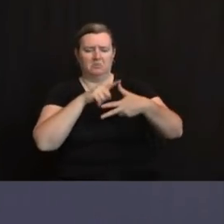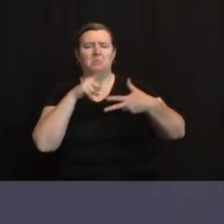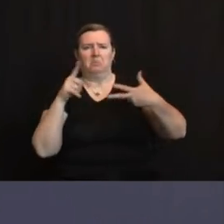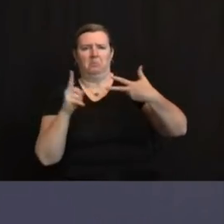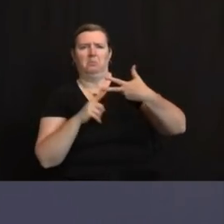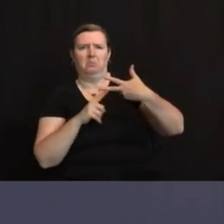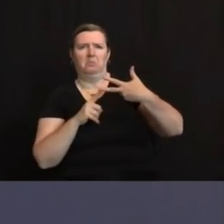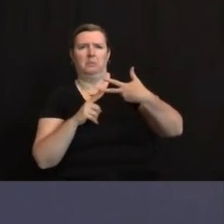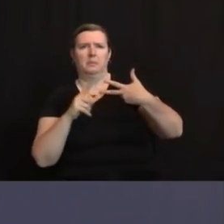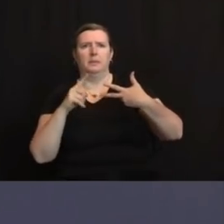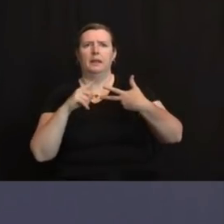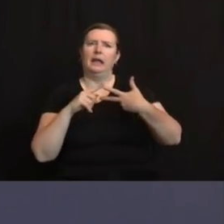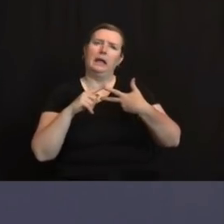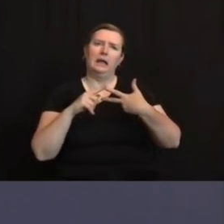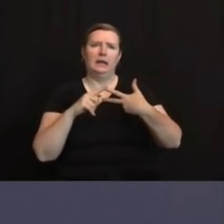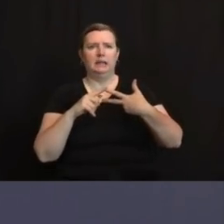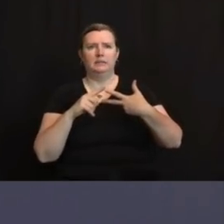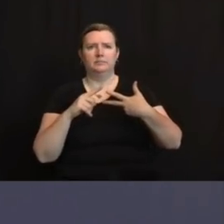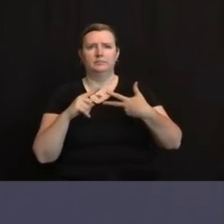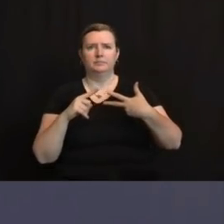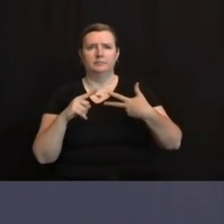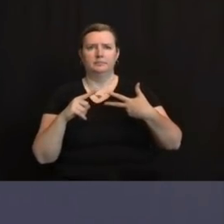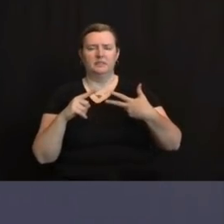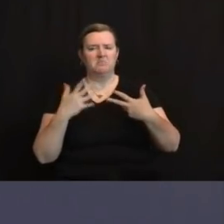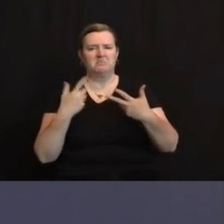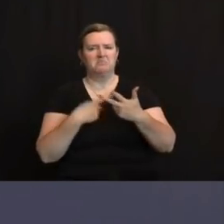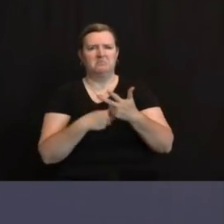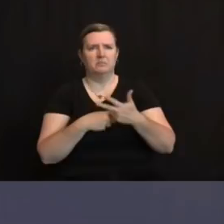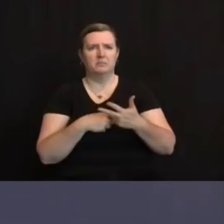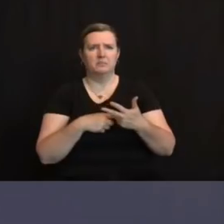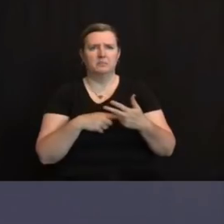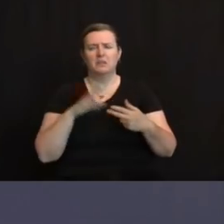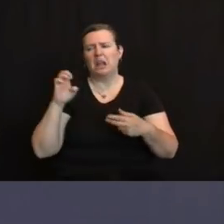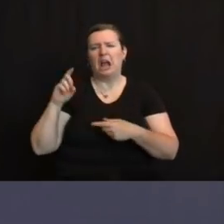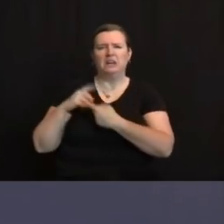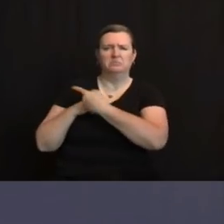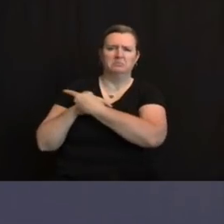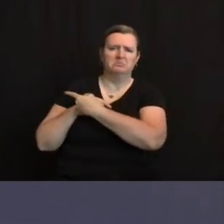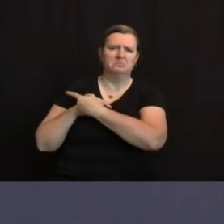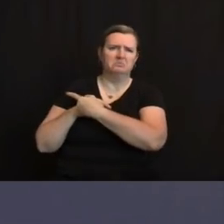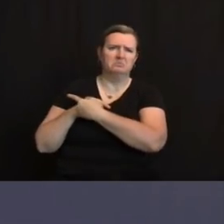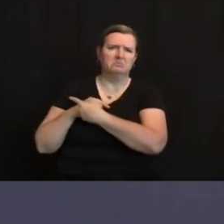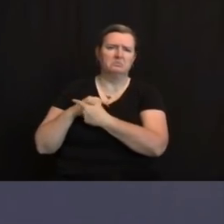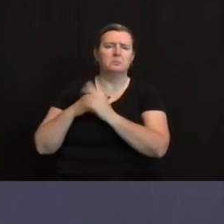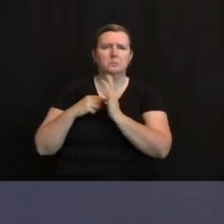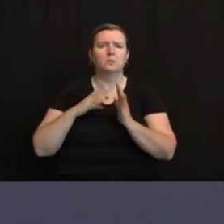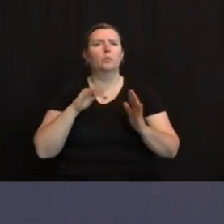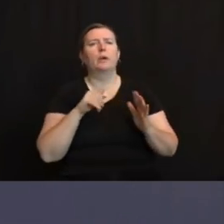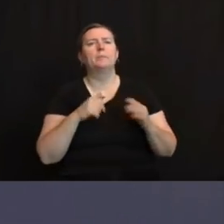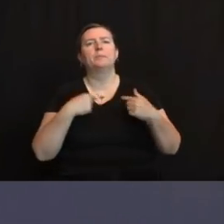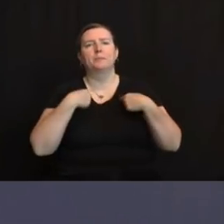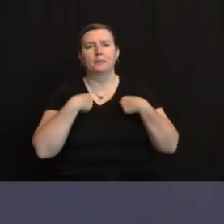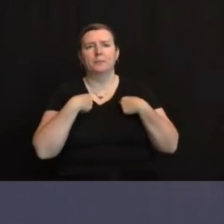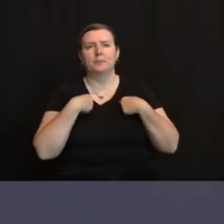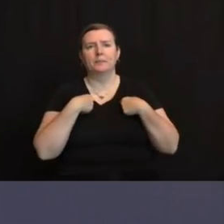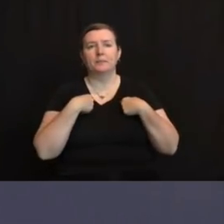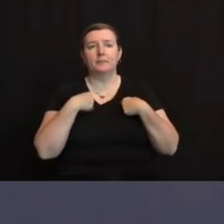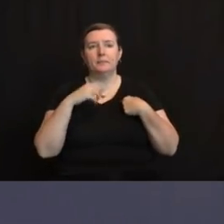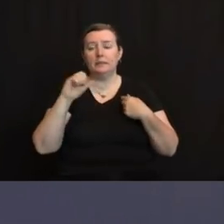first, and then Ed, you could come in on the question on probable deaths. I've not seen the ACLU report, so forgive me for not